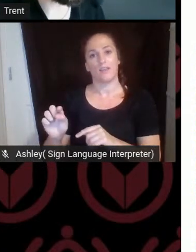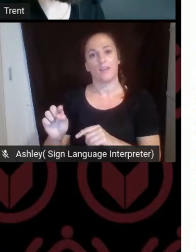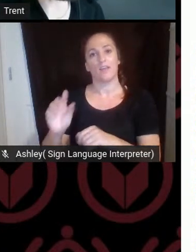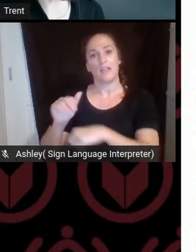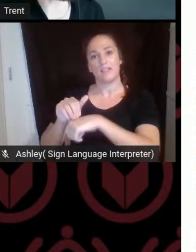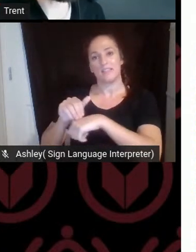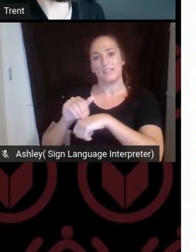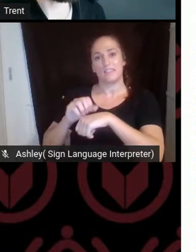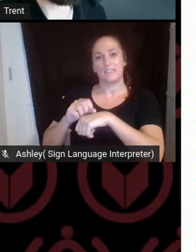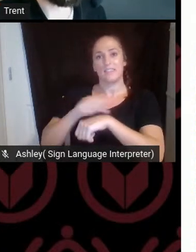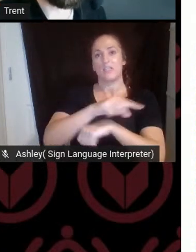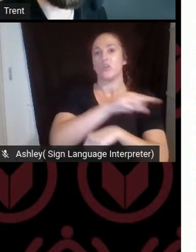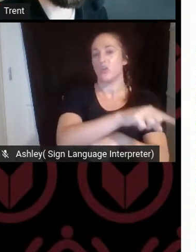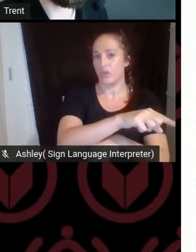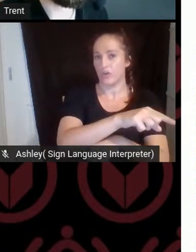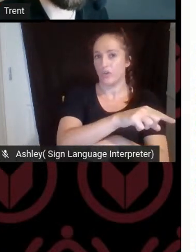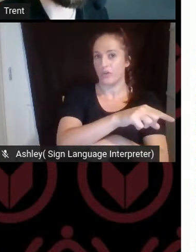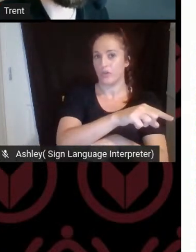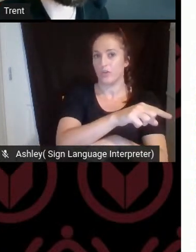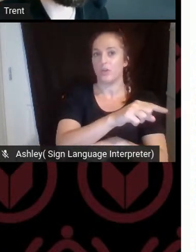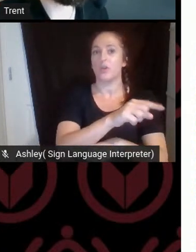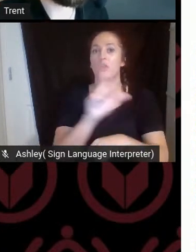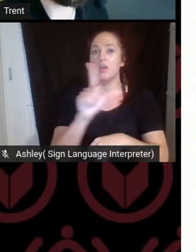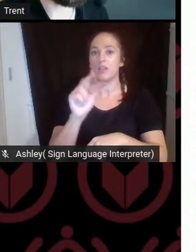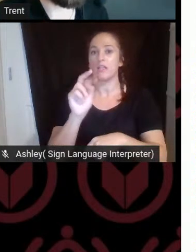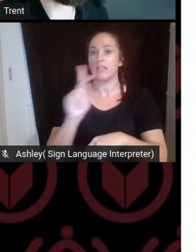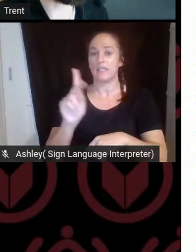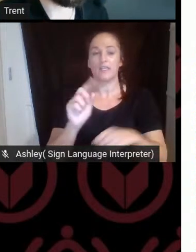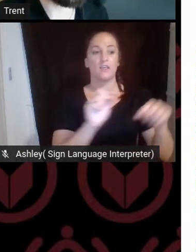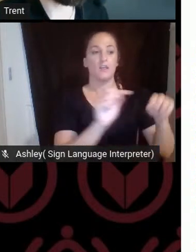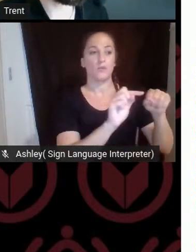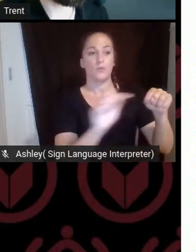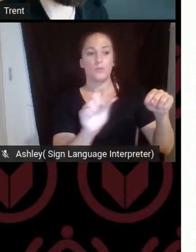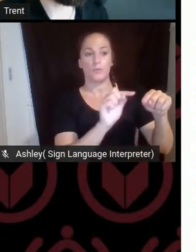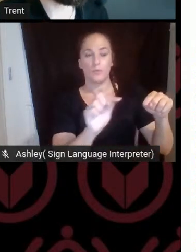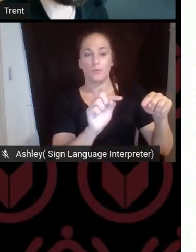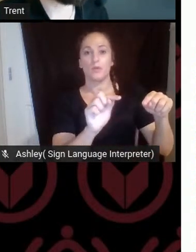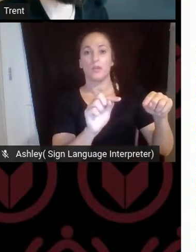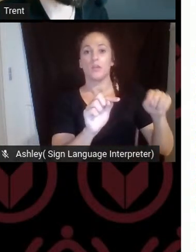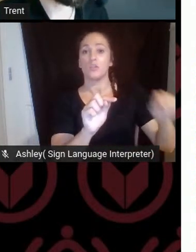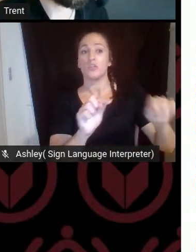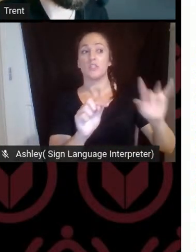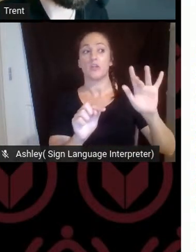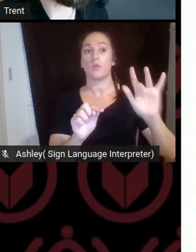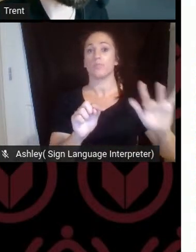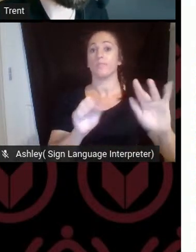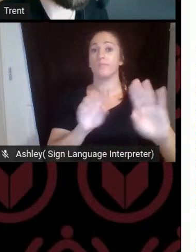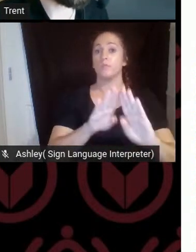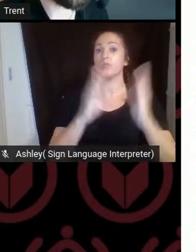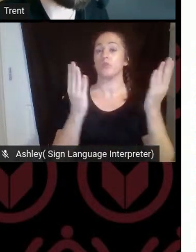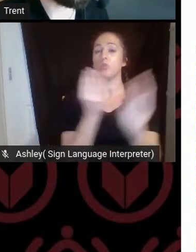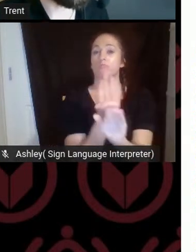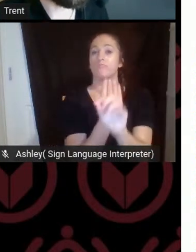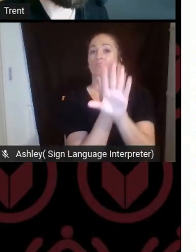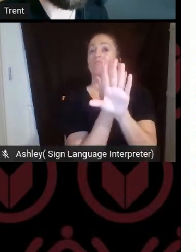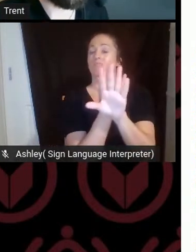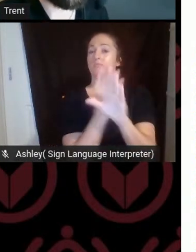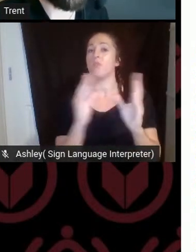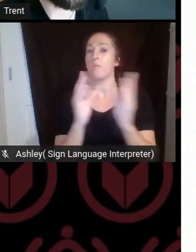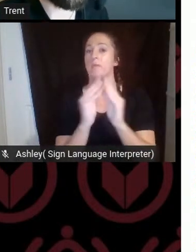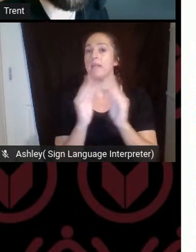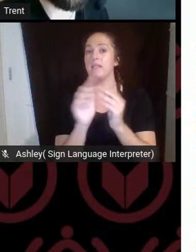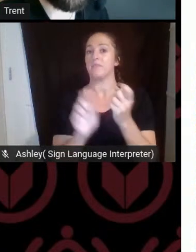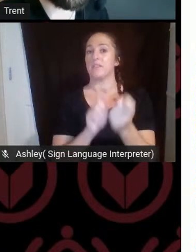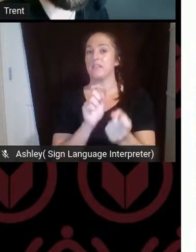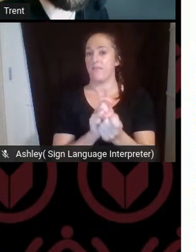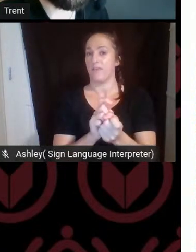notification with the link to join that Google Meet at 12 to 12:30. So I can kind of